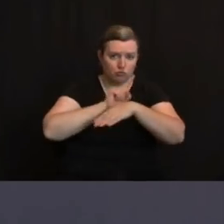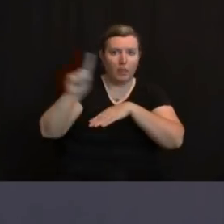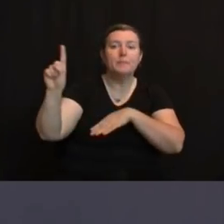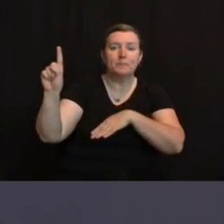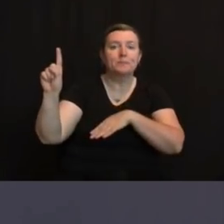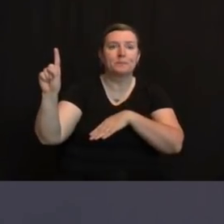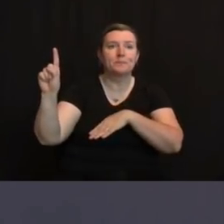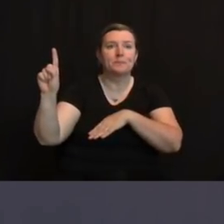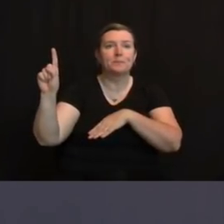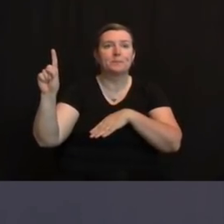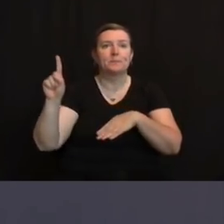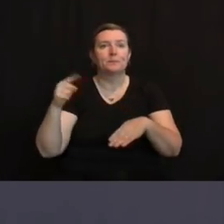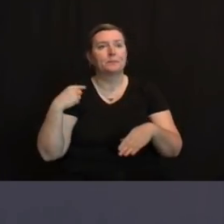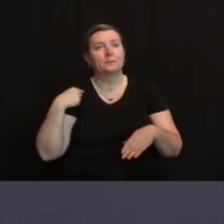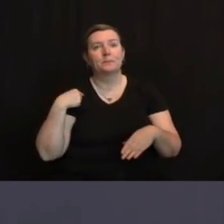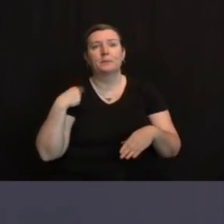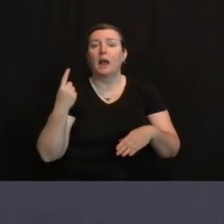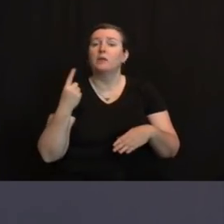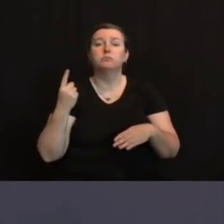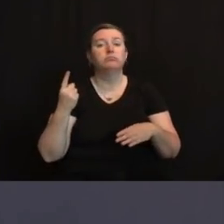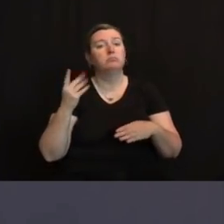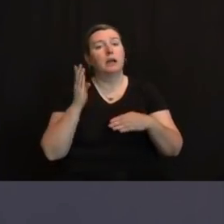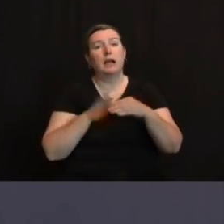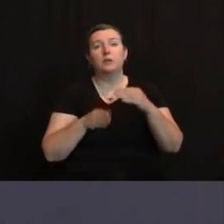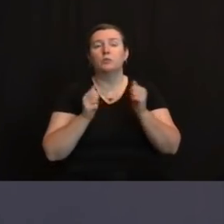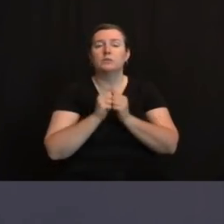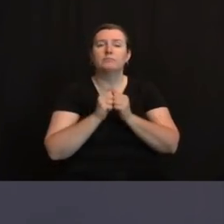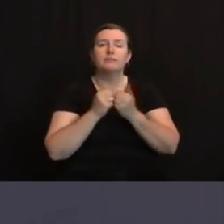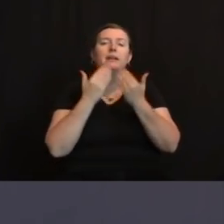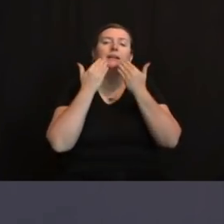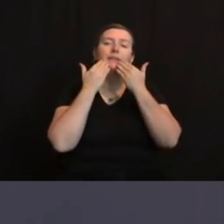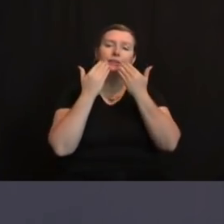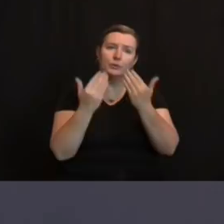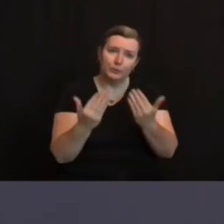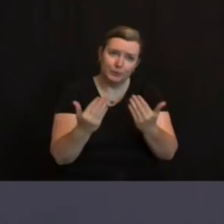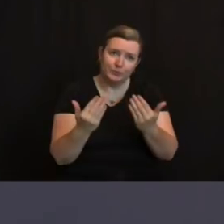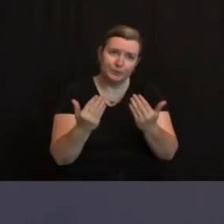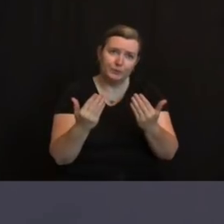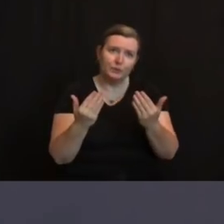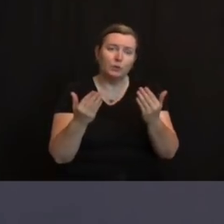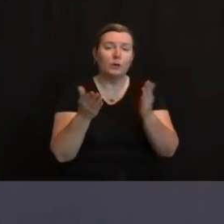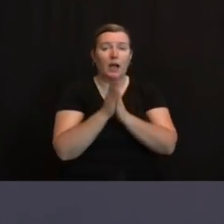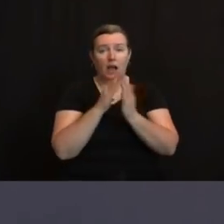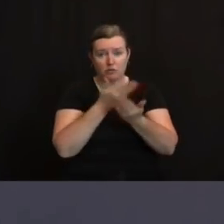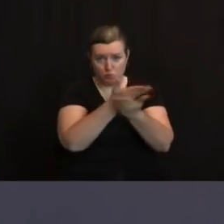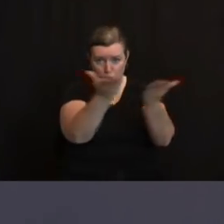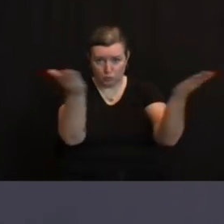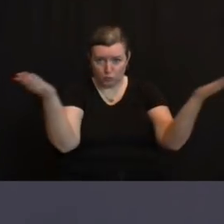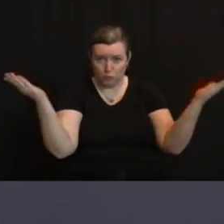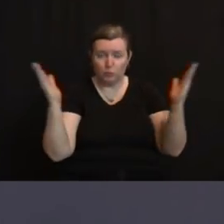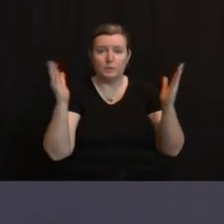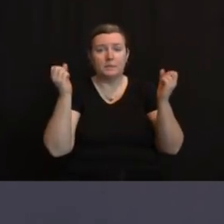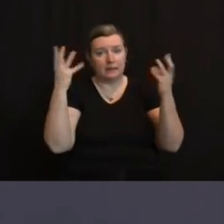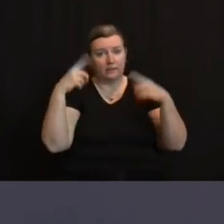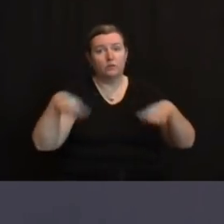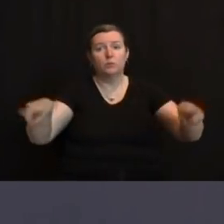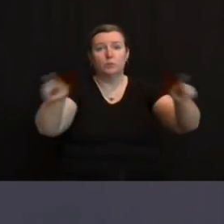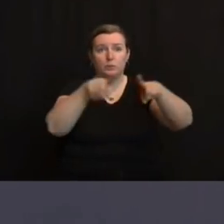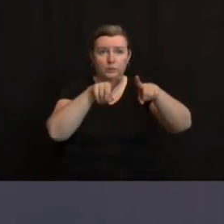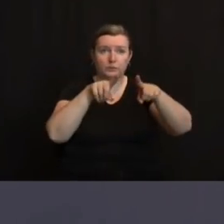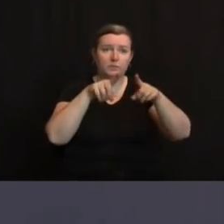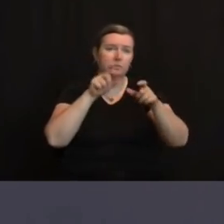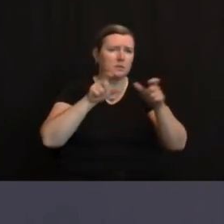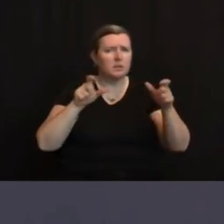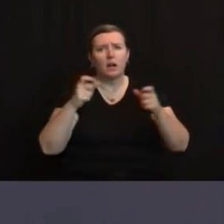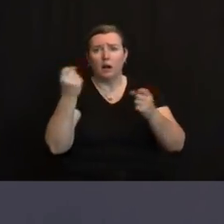I normally end, that is to say thank you. We've asked a lot of folks that over the